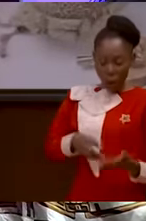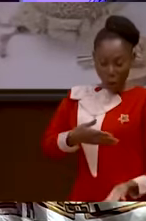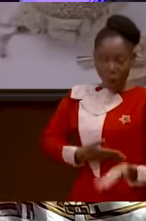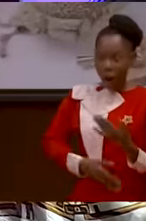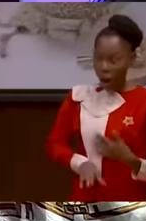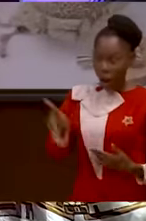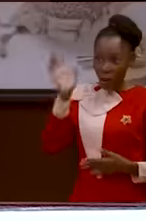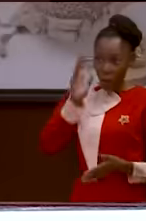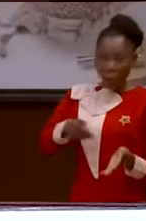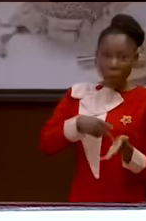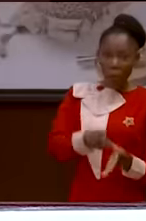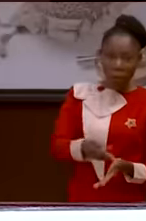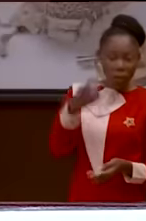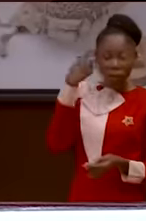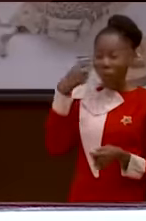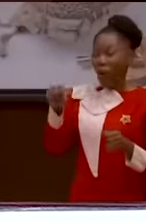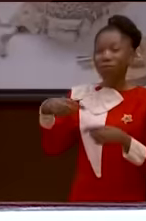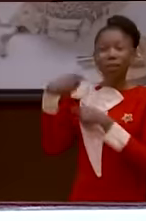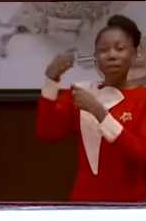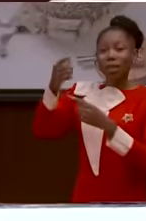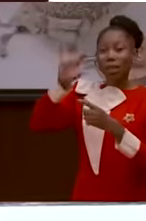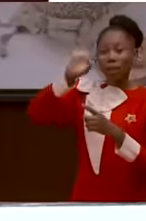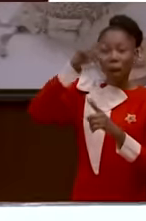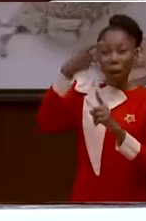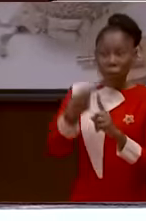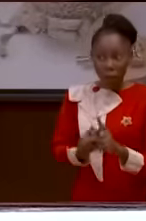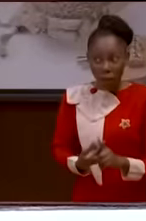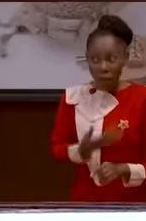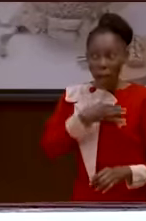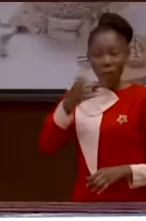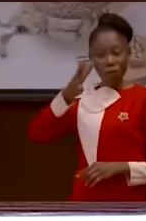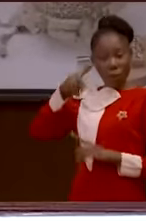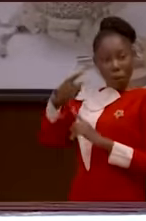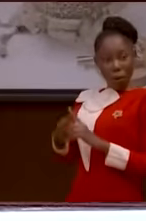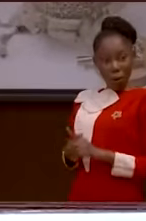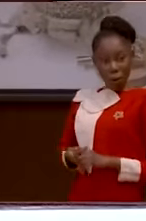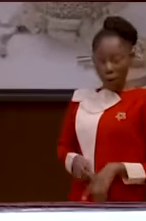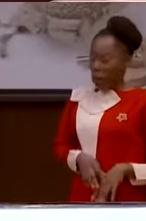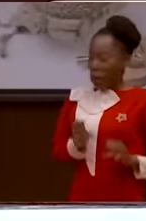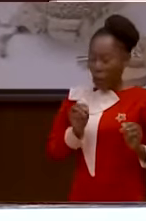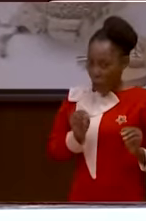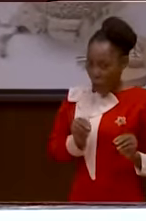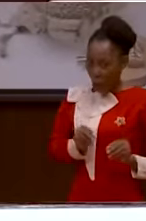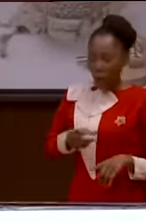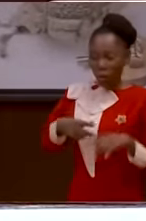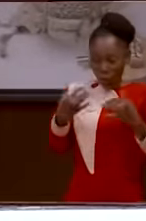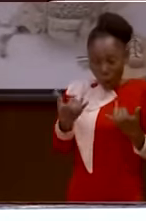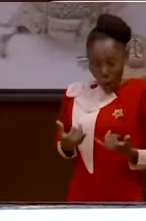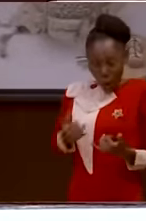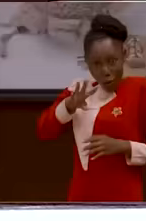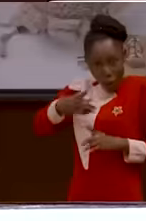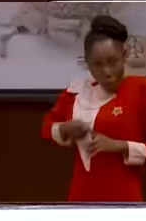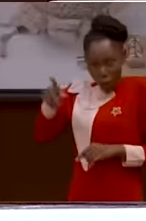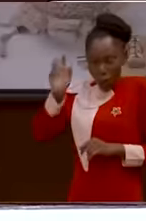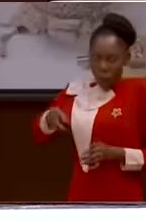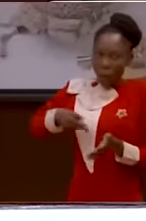the antenatal. Do you understand? The past 4 months is there. I'm asking you to take it off from here. So don't give me any